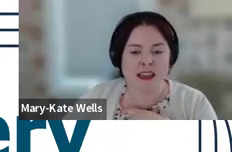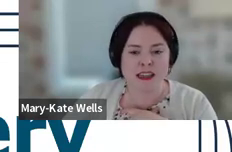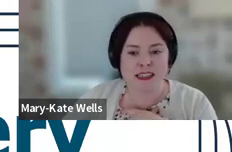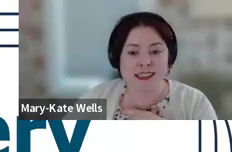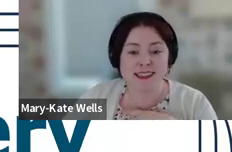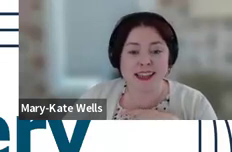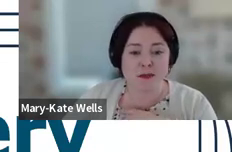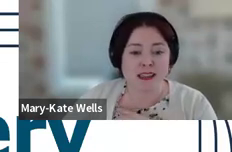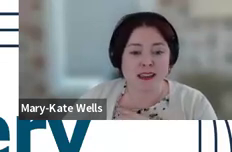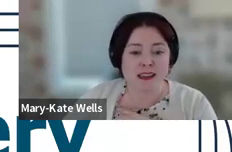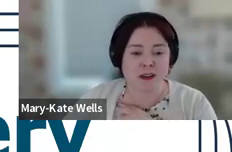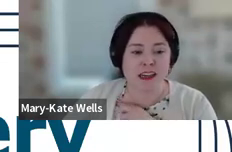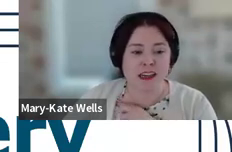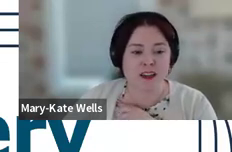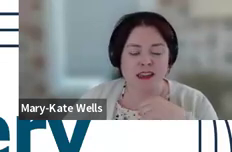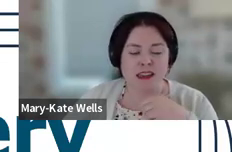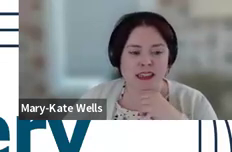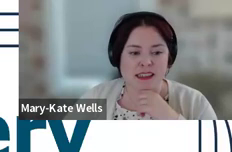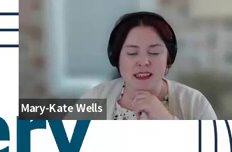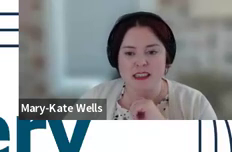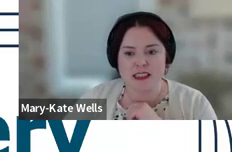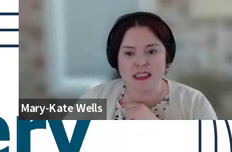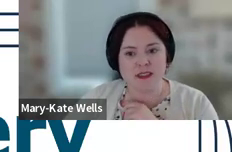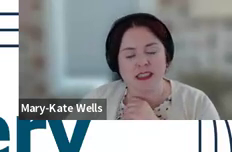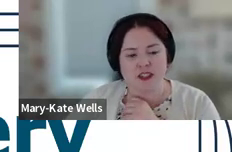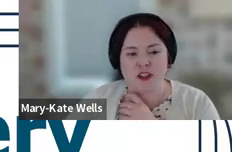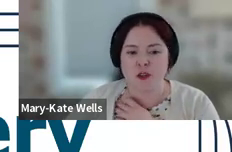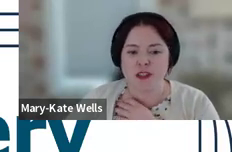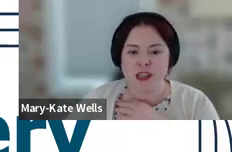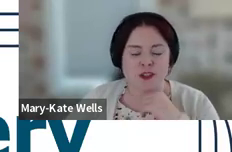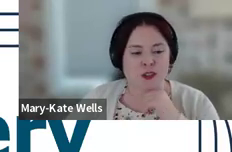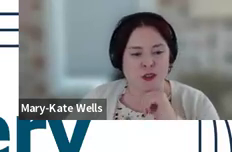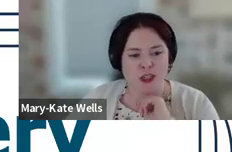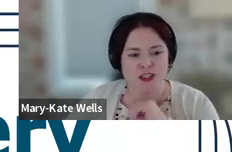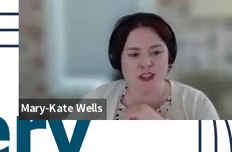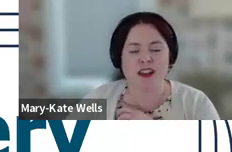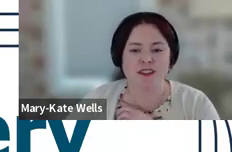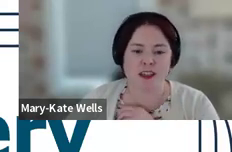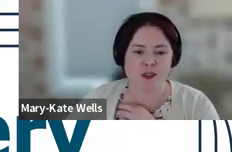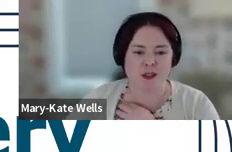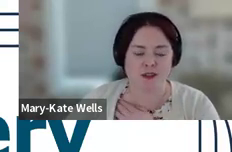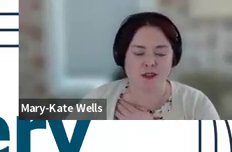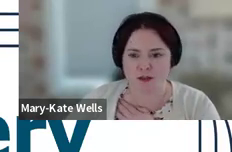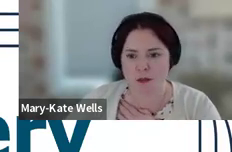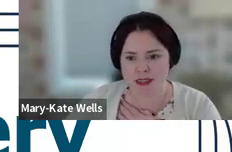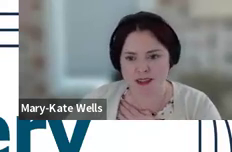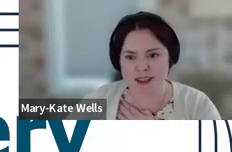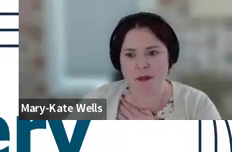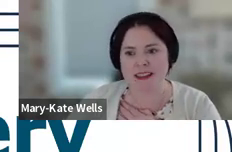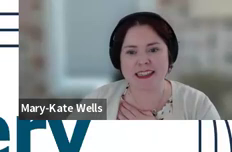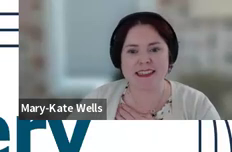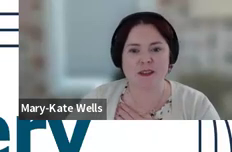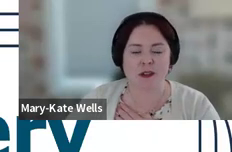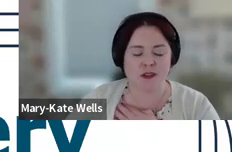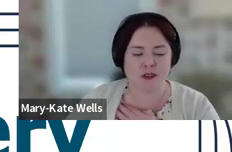Nicol is excited to be collaborating with NACDD, National Association of Councils of